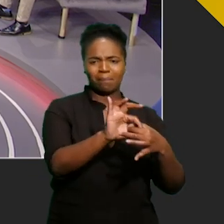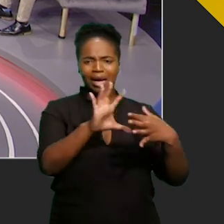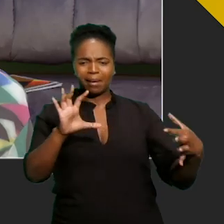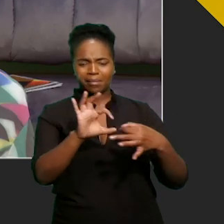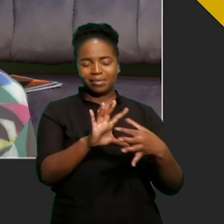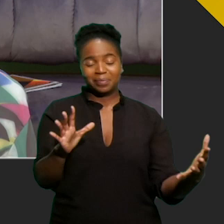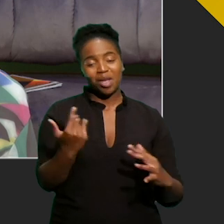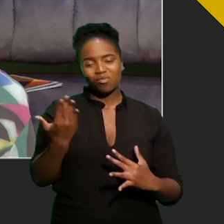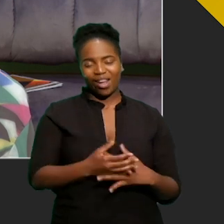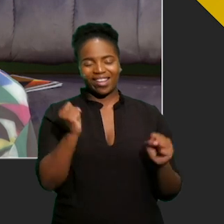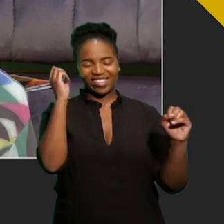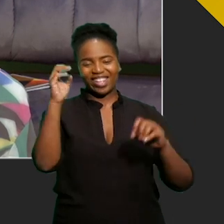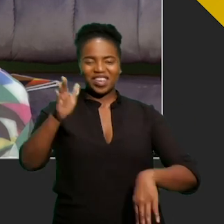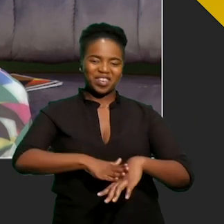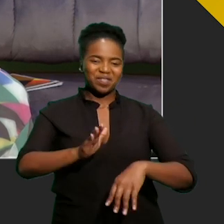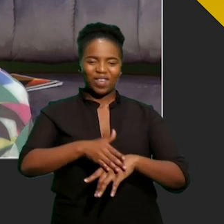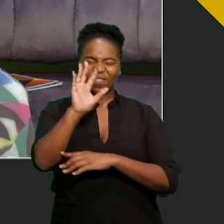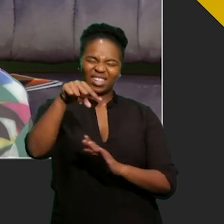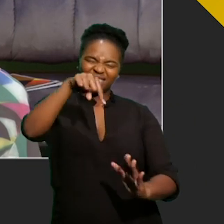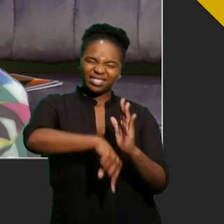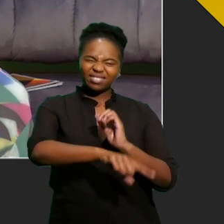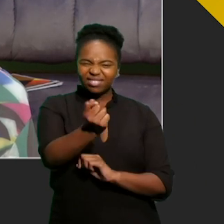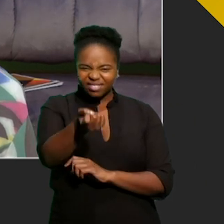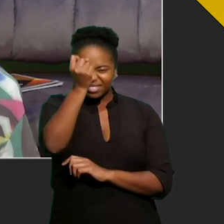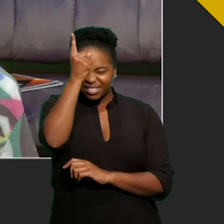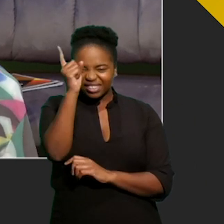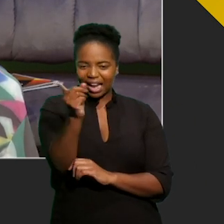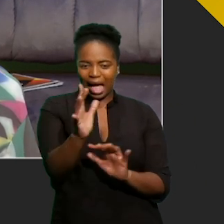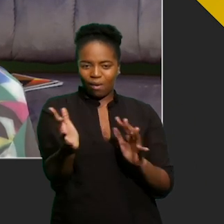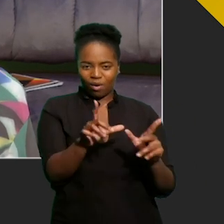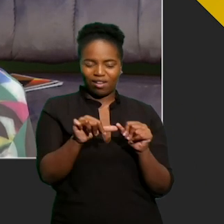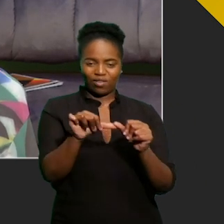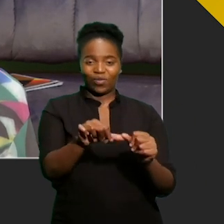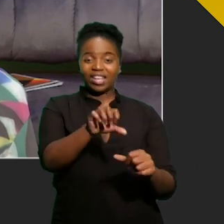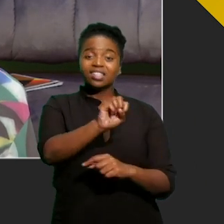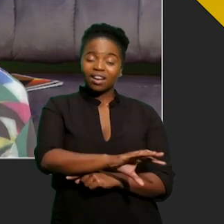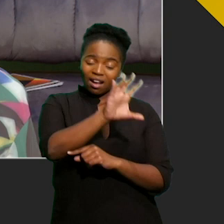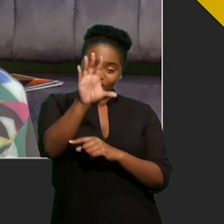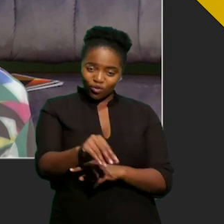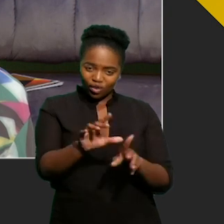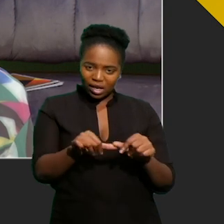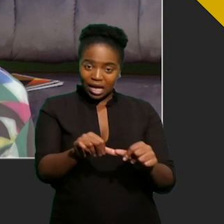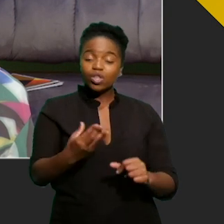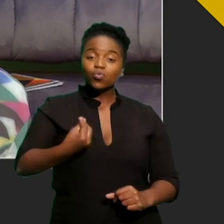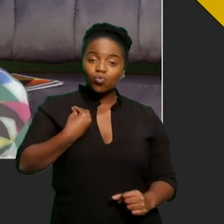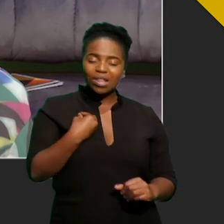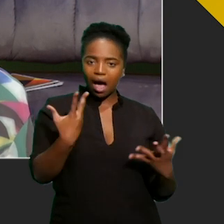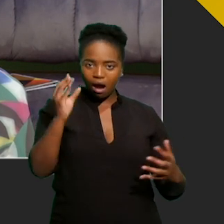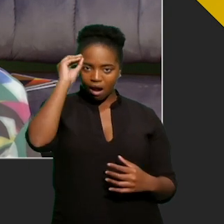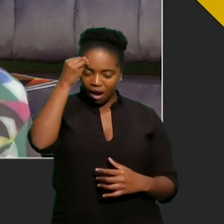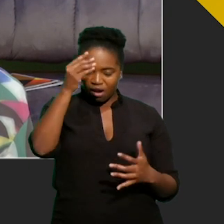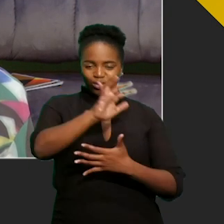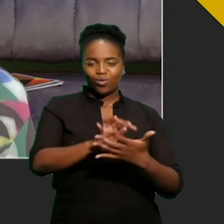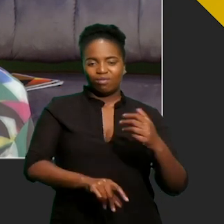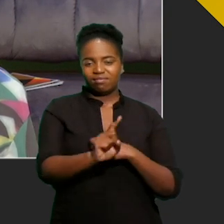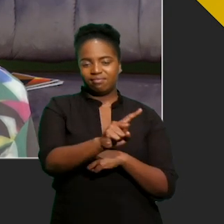going to come back after the break and delve a little bit deeper into understanding Khurna, remove a young forward as a society. Even Bas, so I'm interested in the stories